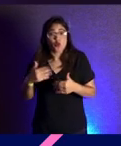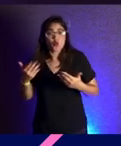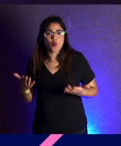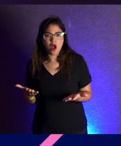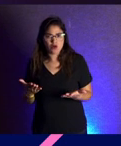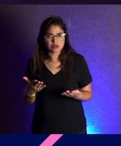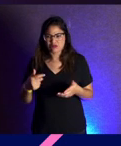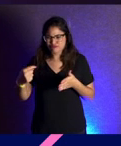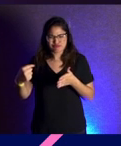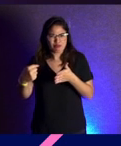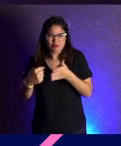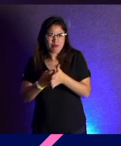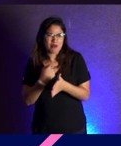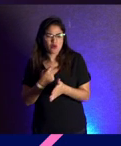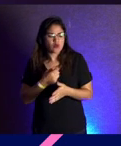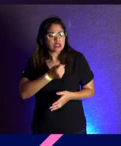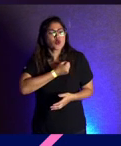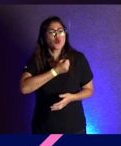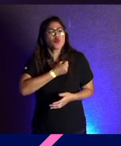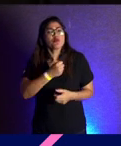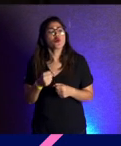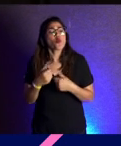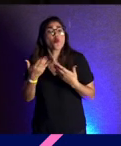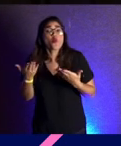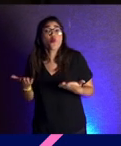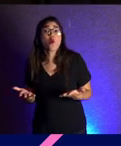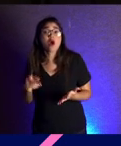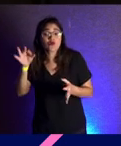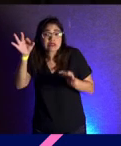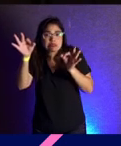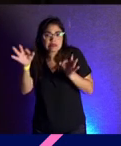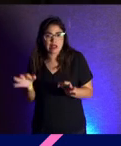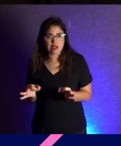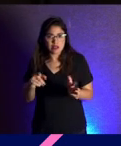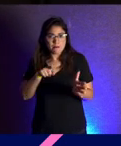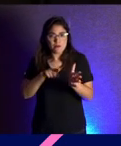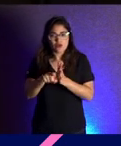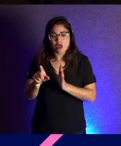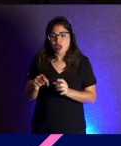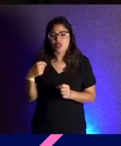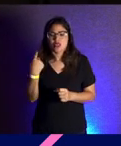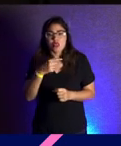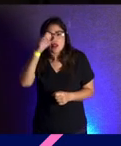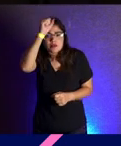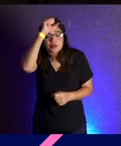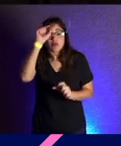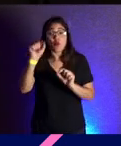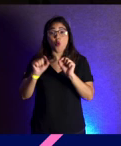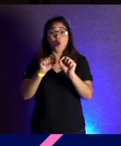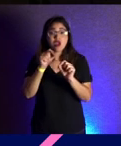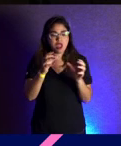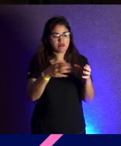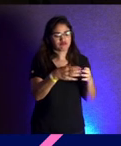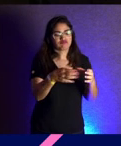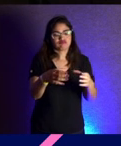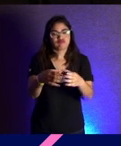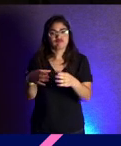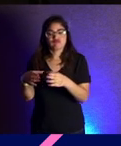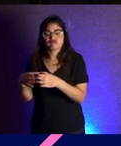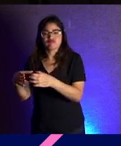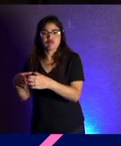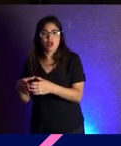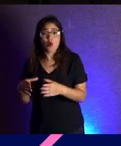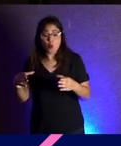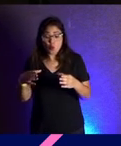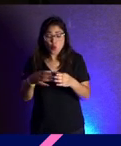The right question is, what are we learning from these two? Because we might learn something different. We might learn that one data set is like a